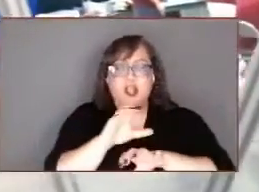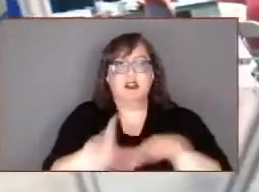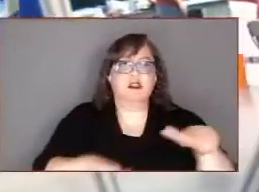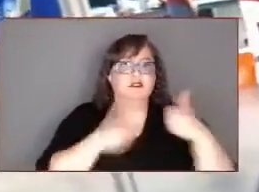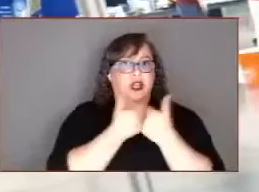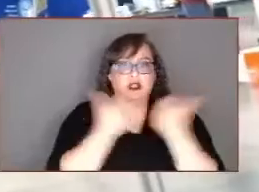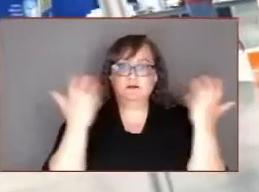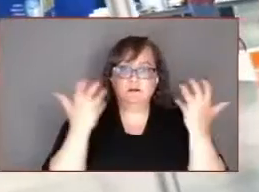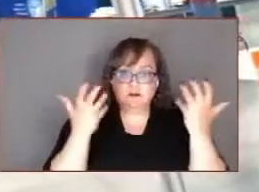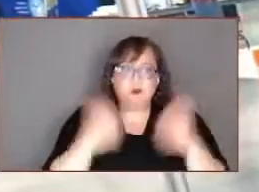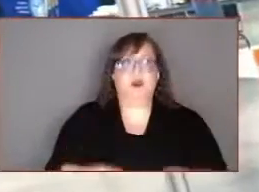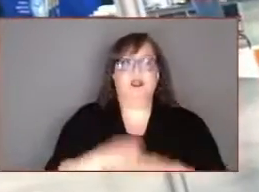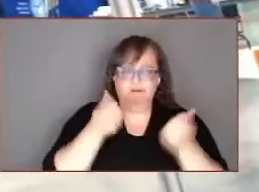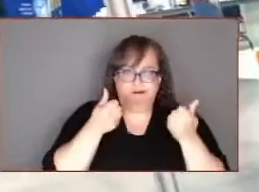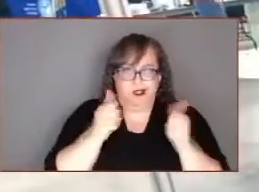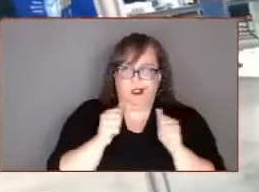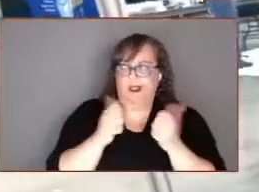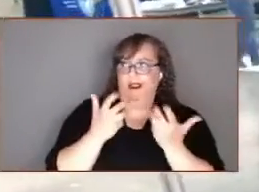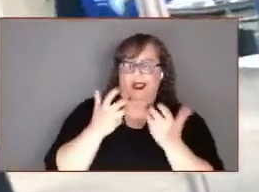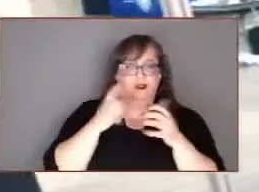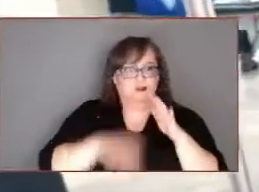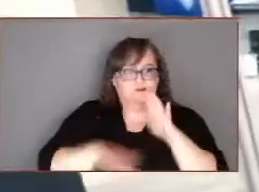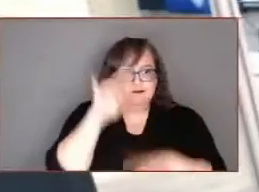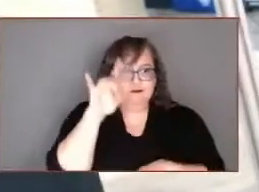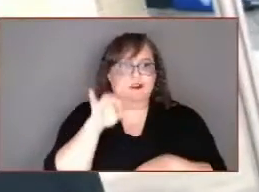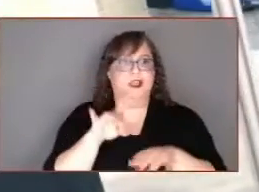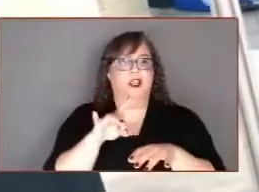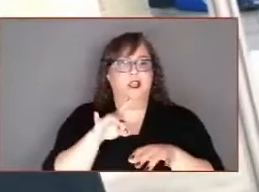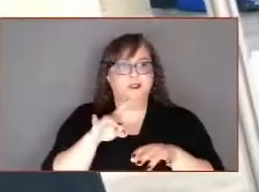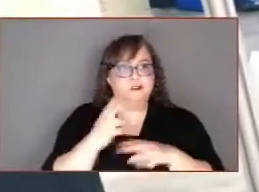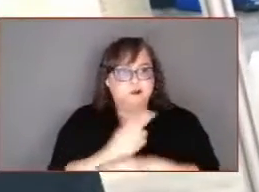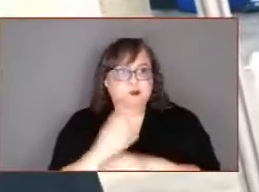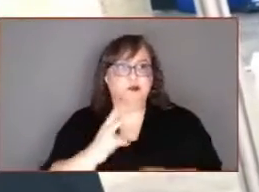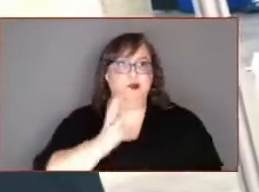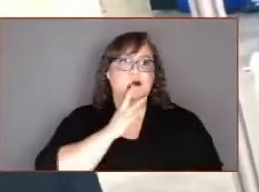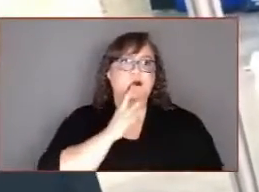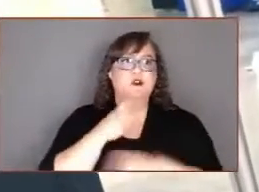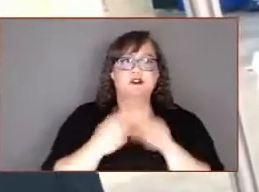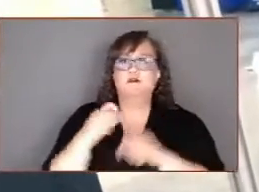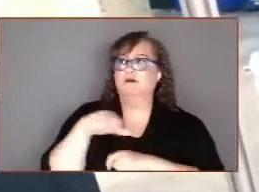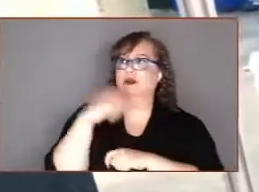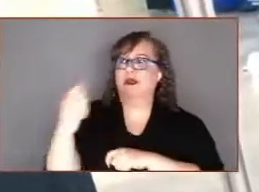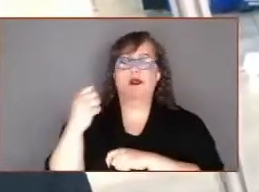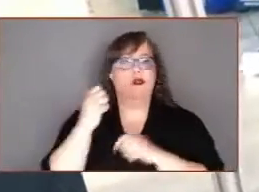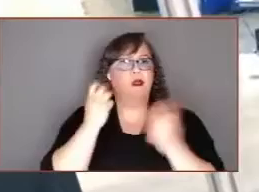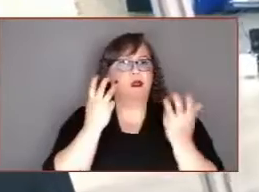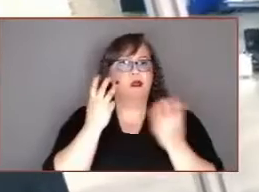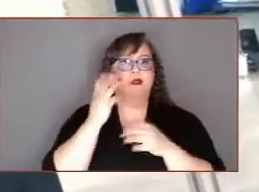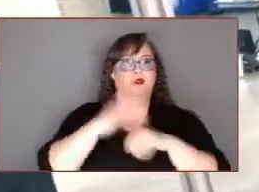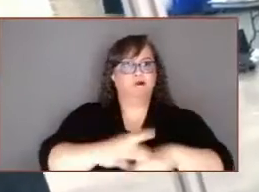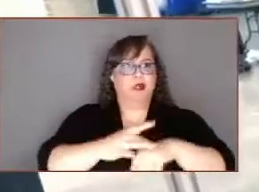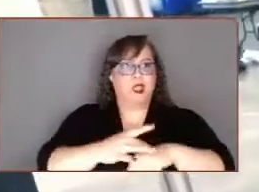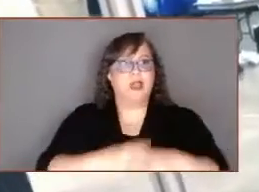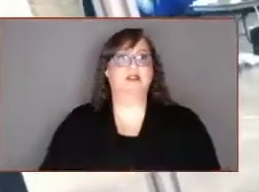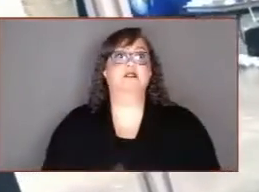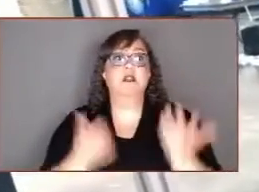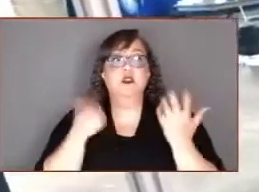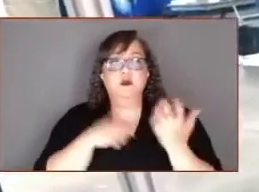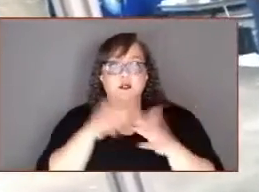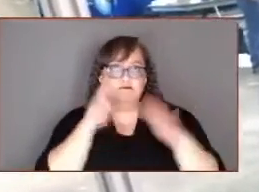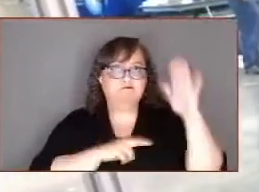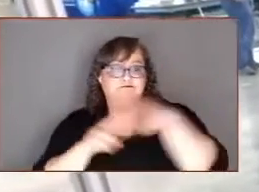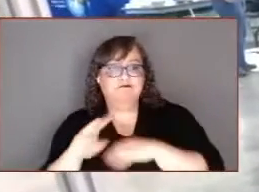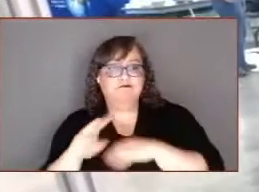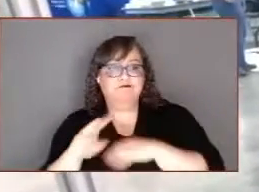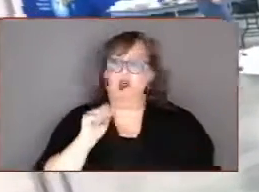water will be crucial for humans to survive on other worlds. So teams have been tasked with designing an ice and water harvesting system